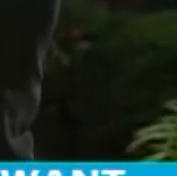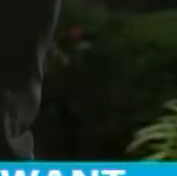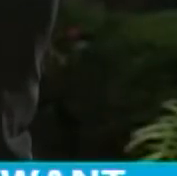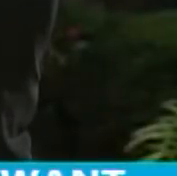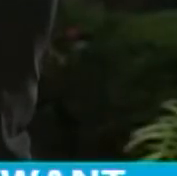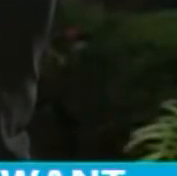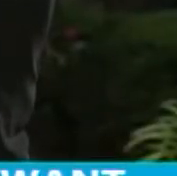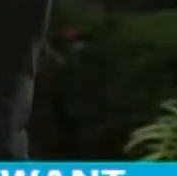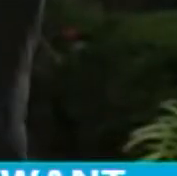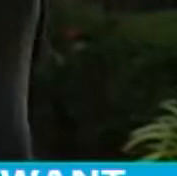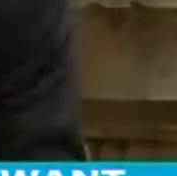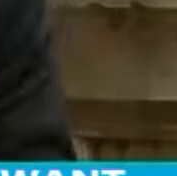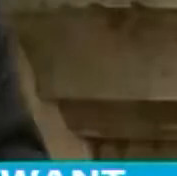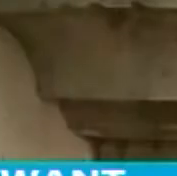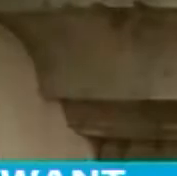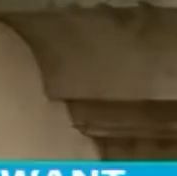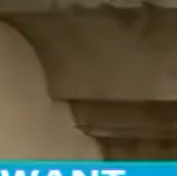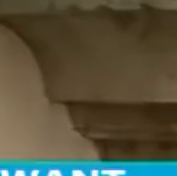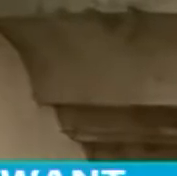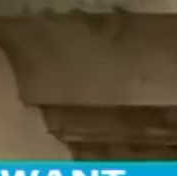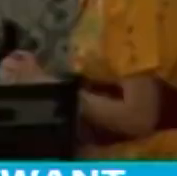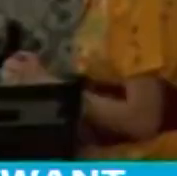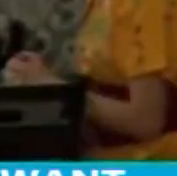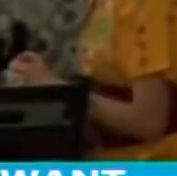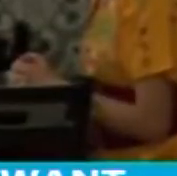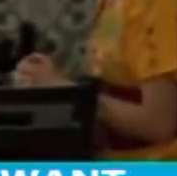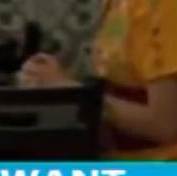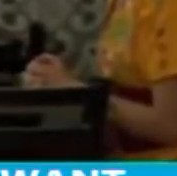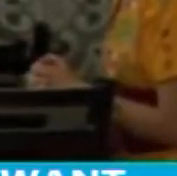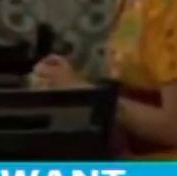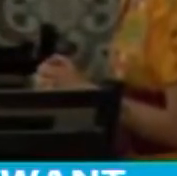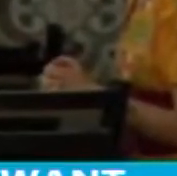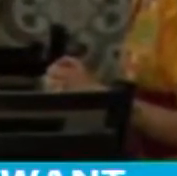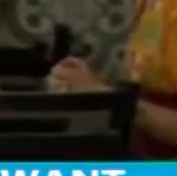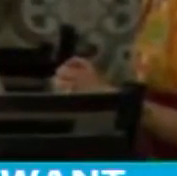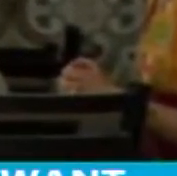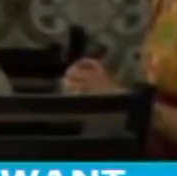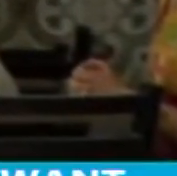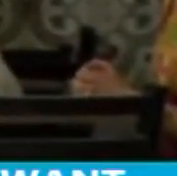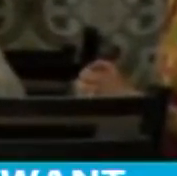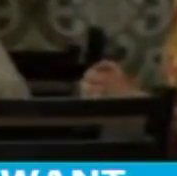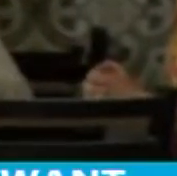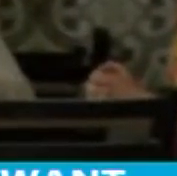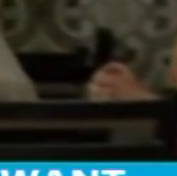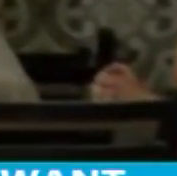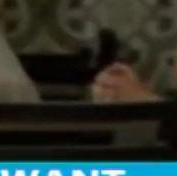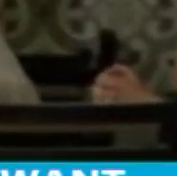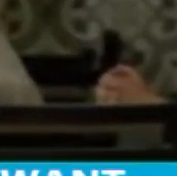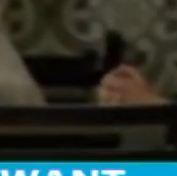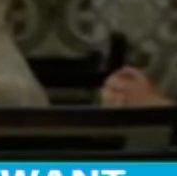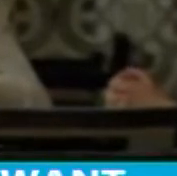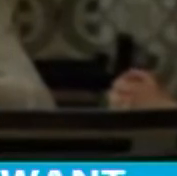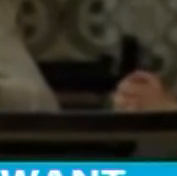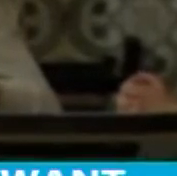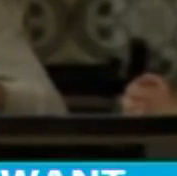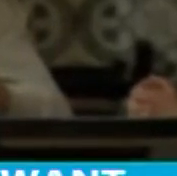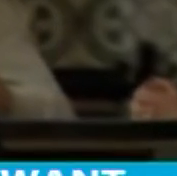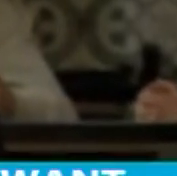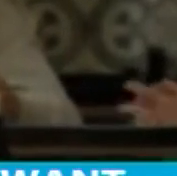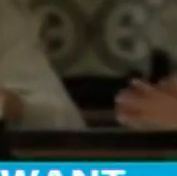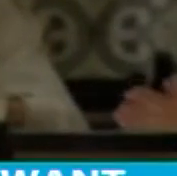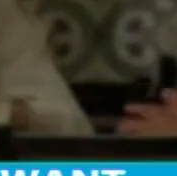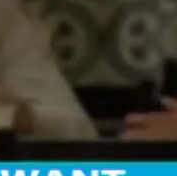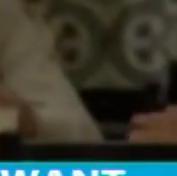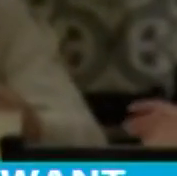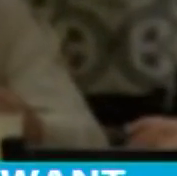but we shouldn't get careless. No. That means the girl